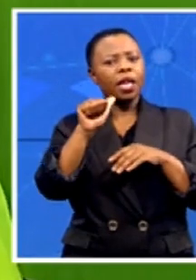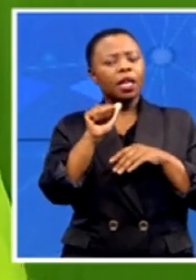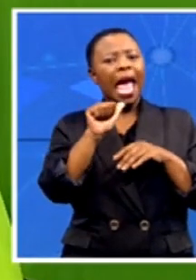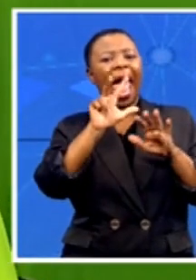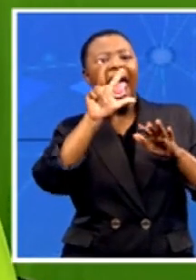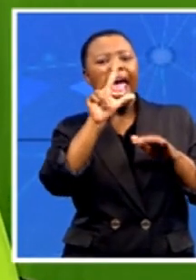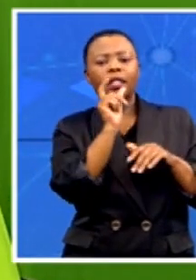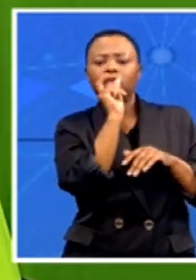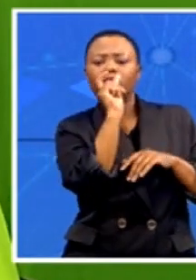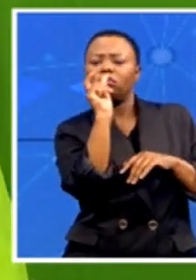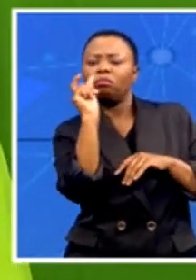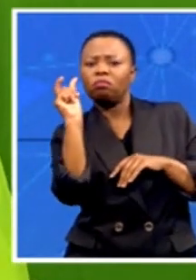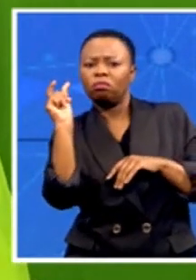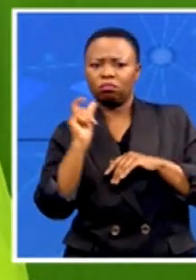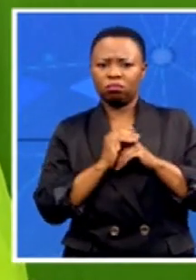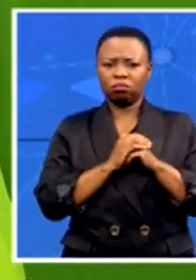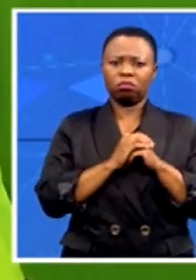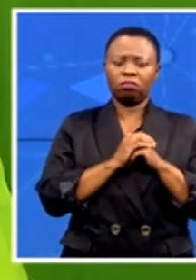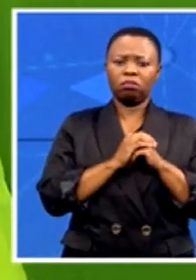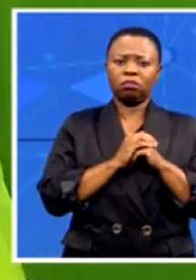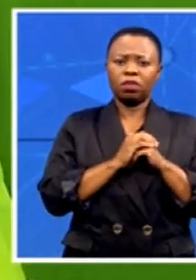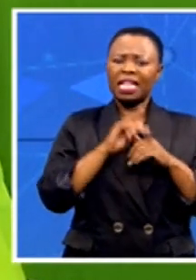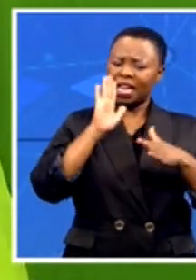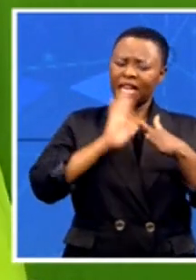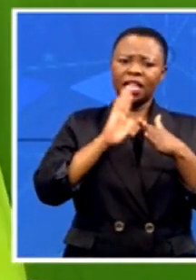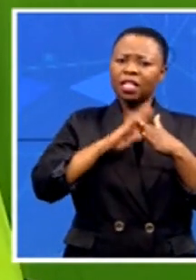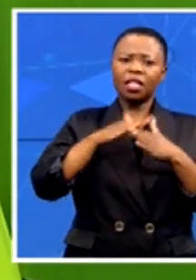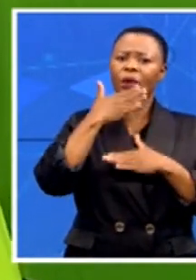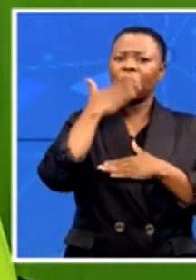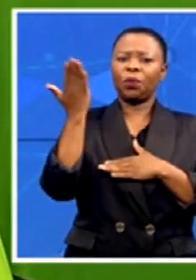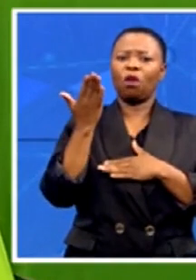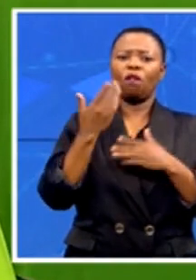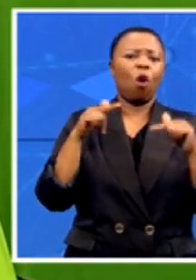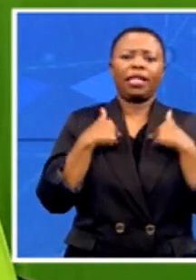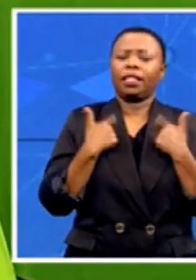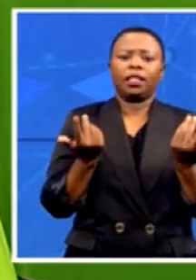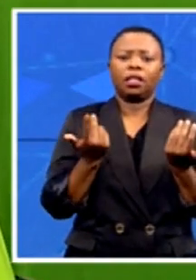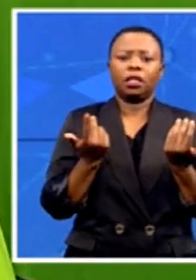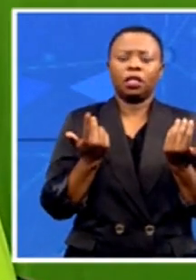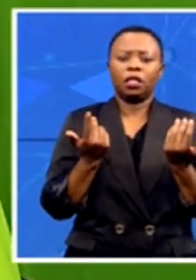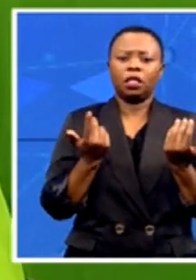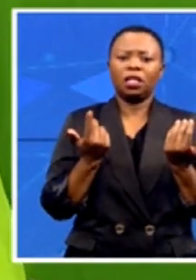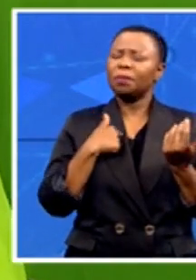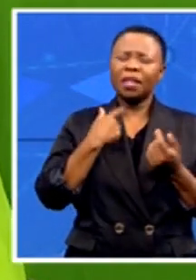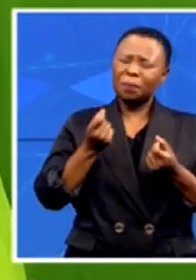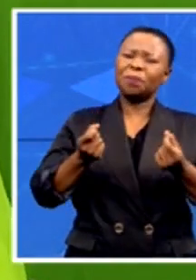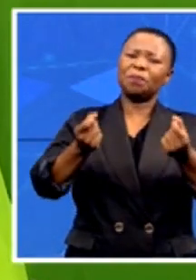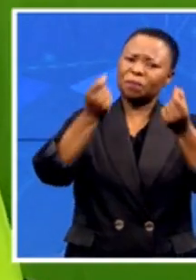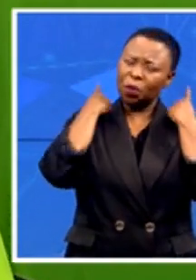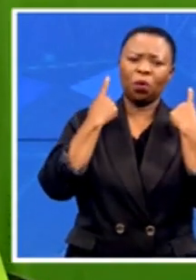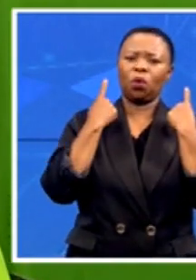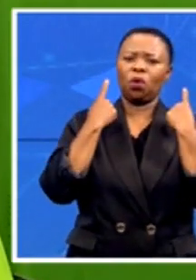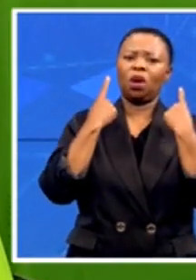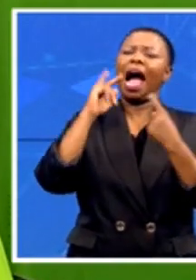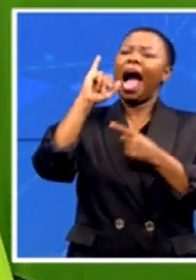no reason whatsoever for us to be anything else, and I cannot really understand why IEC believes that